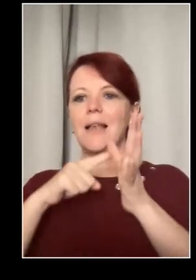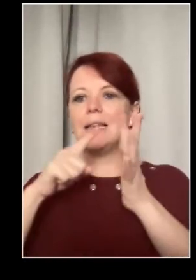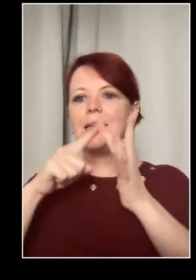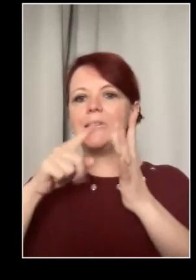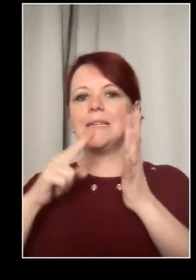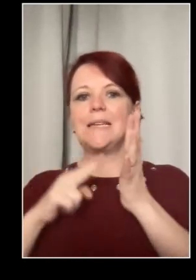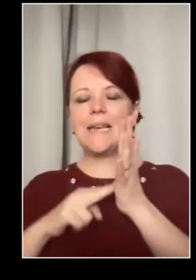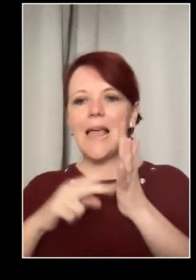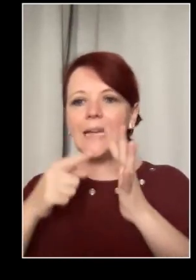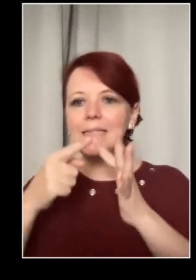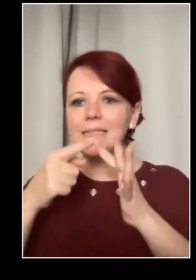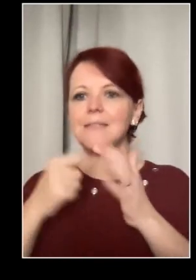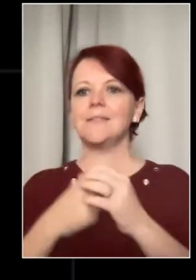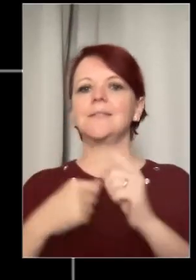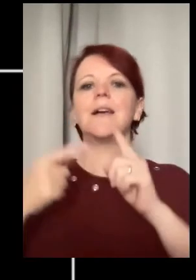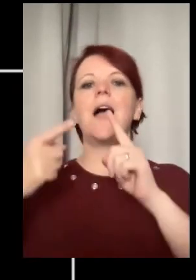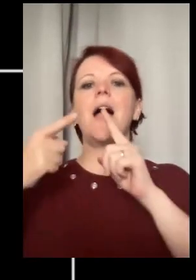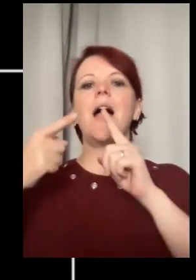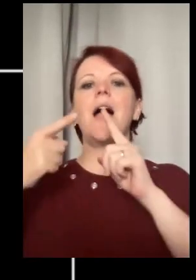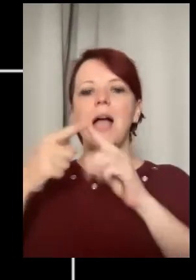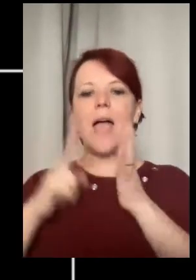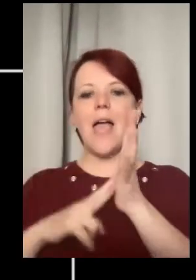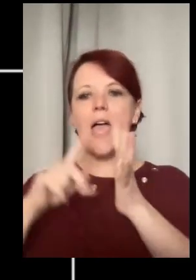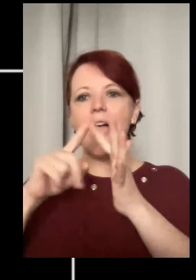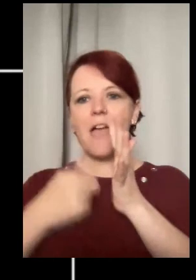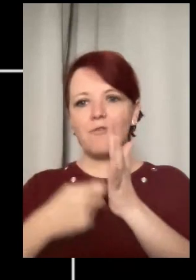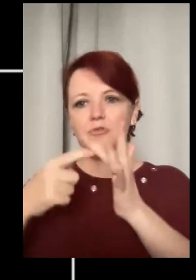Cheshire. Congratulations to you.